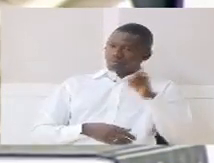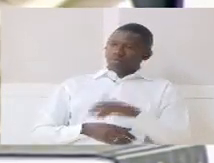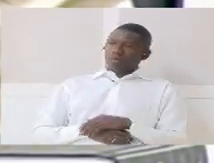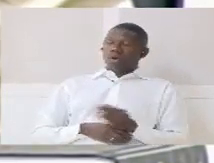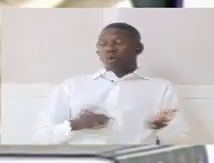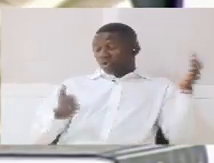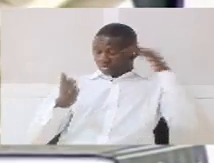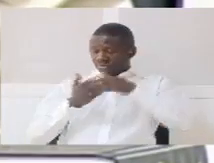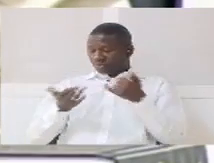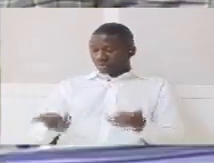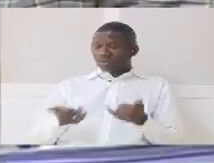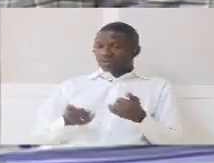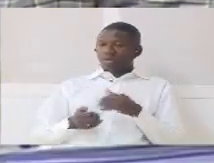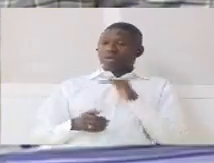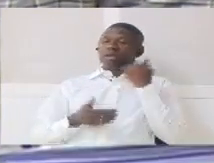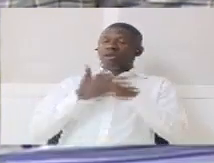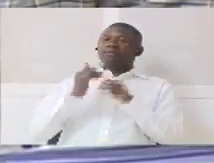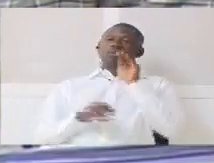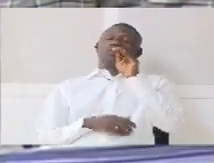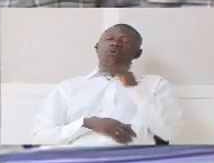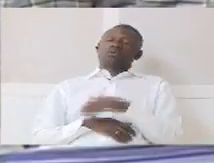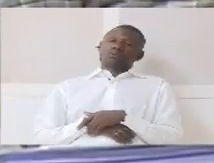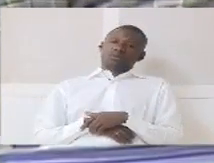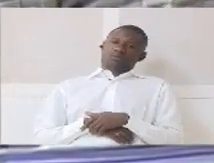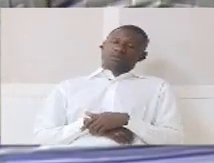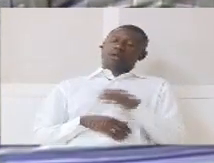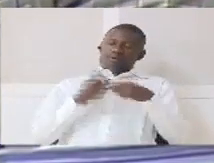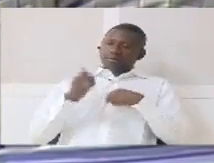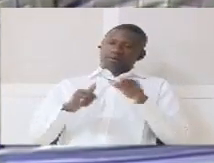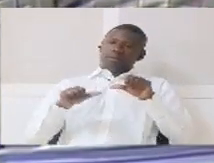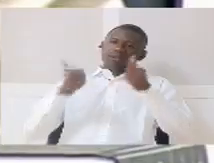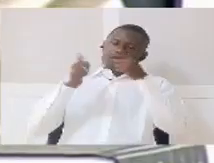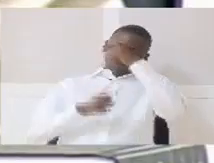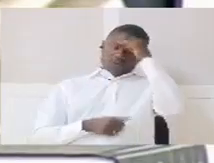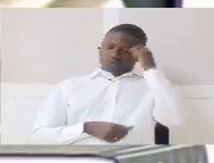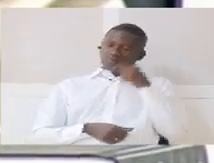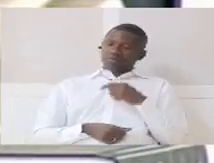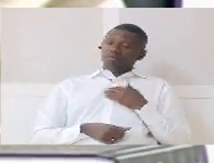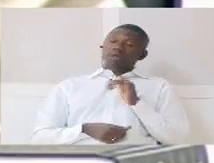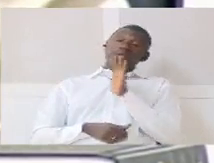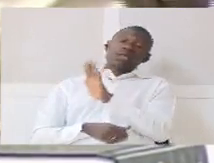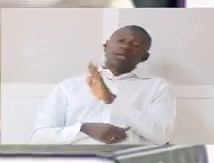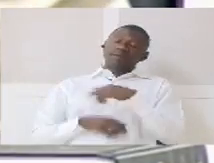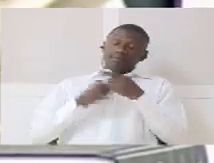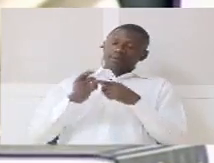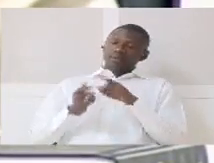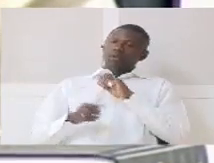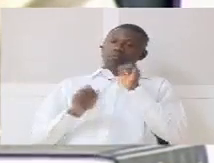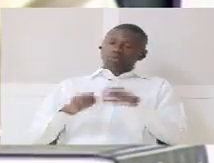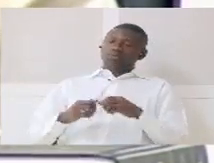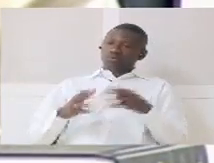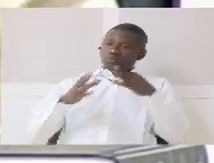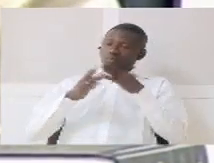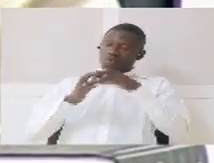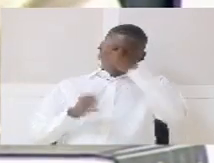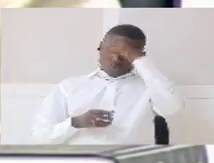called. Case up to now, I but have you not resumed been to work. I resumed to work. So, BJ, I can't enter Doku Kelano. I was there, but he said he will not work with me.